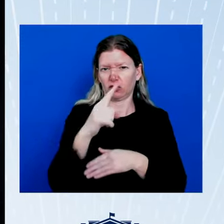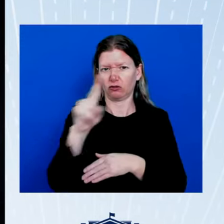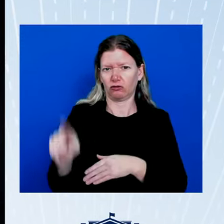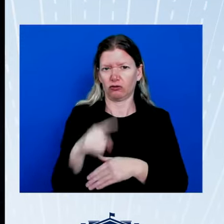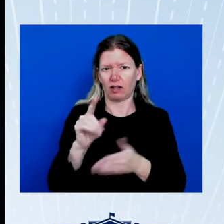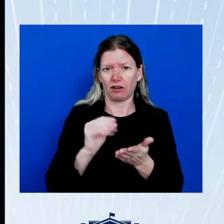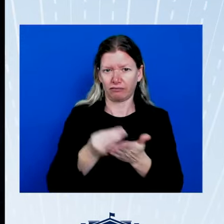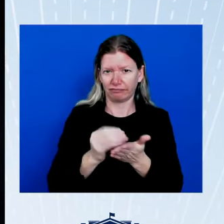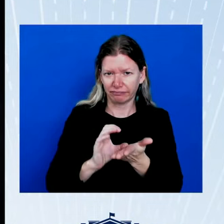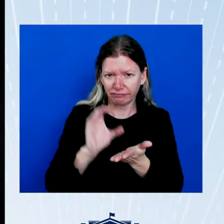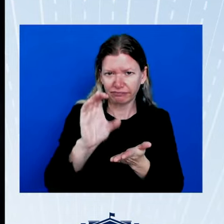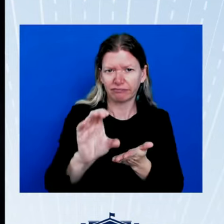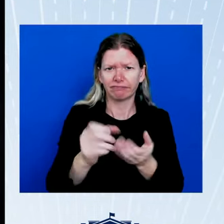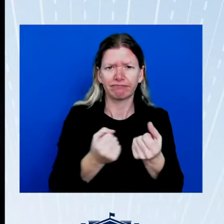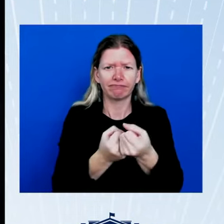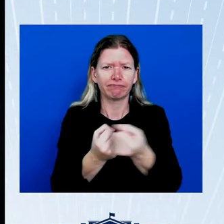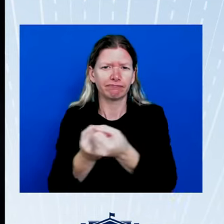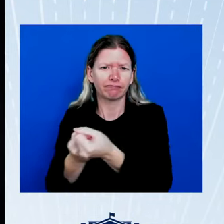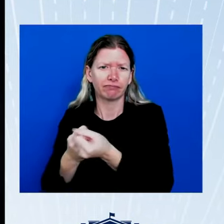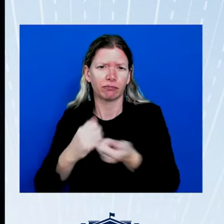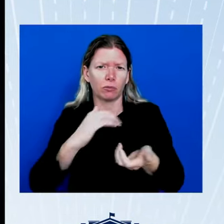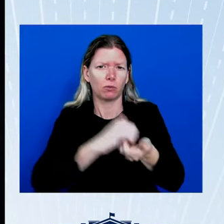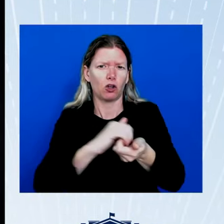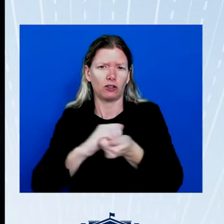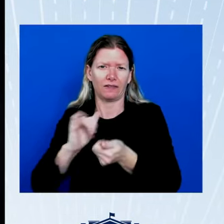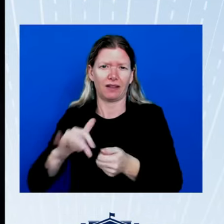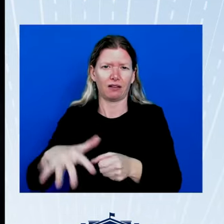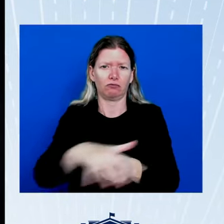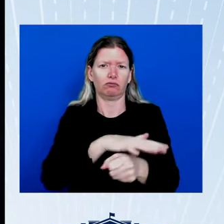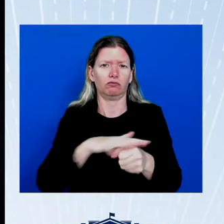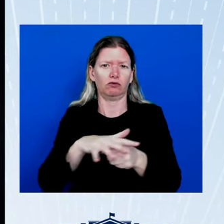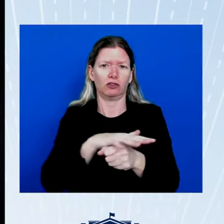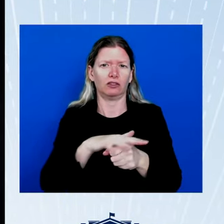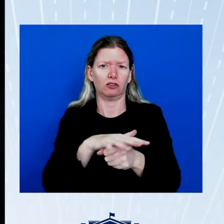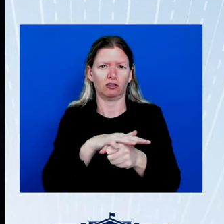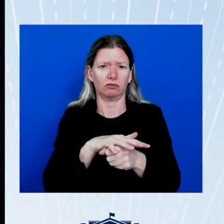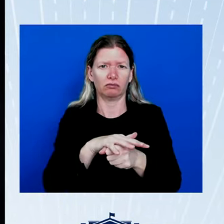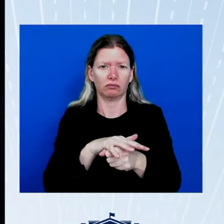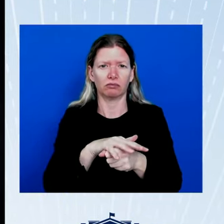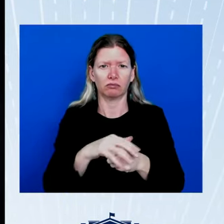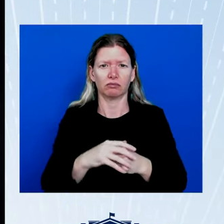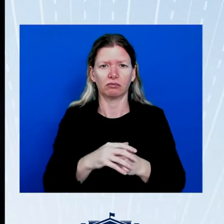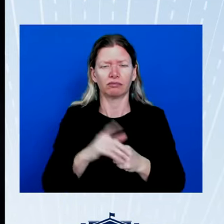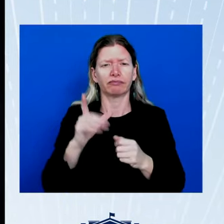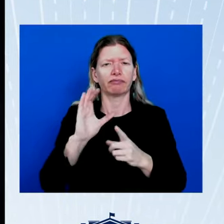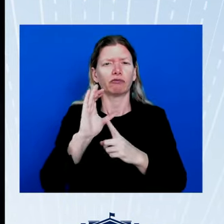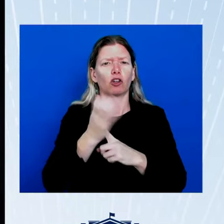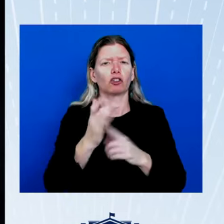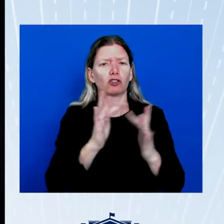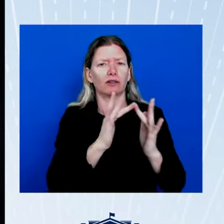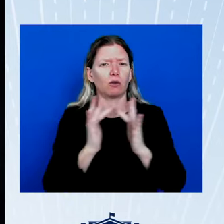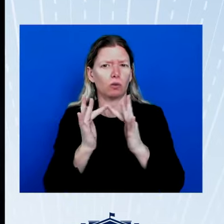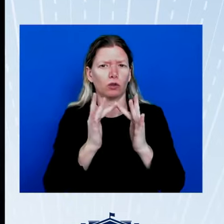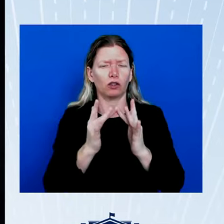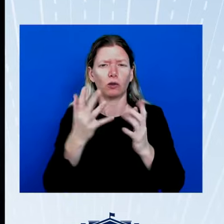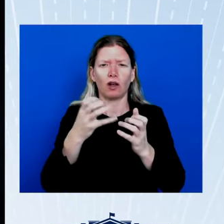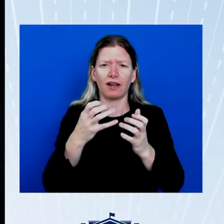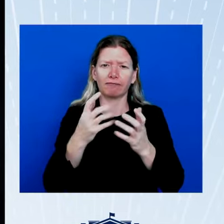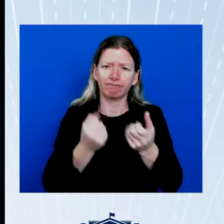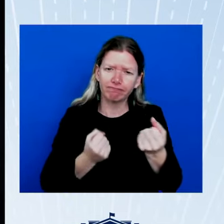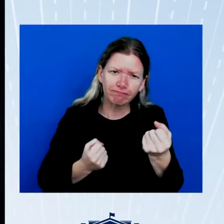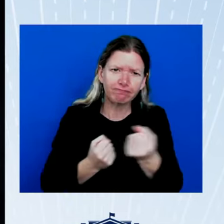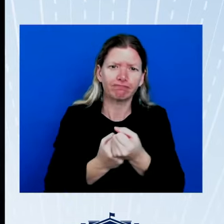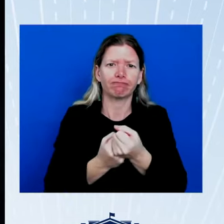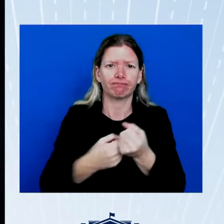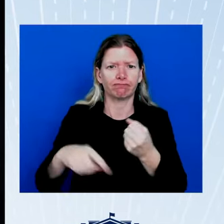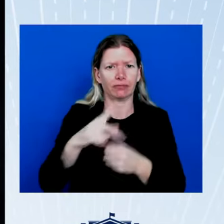the creation of a regional cultural network to deepen our support for the Pacific. I'm pleased that we are joined today by NEH's